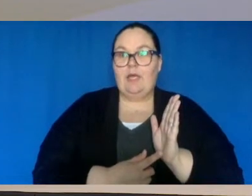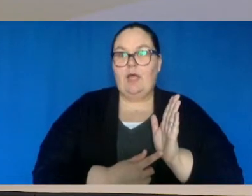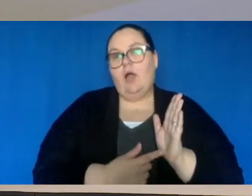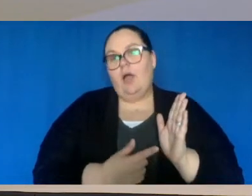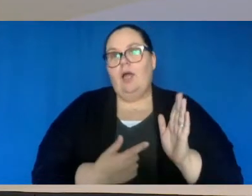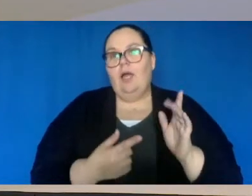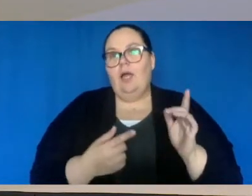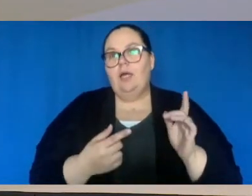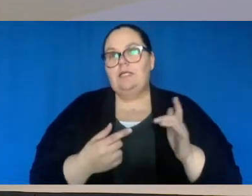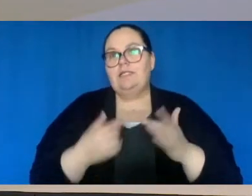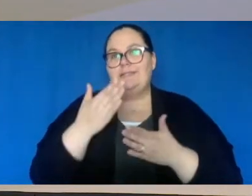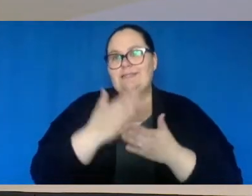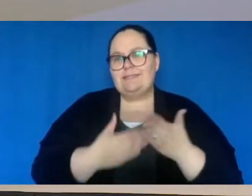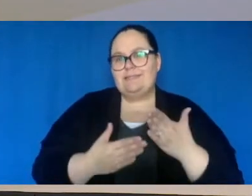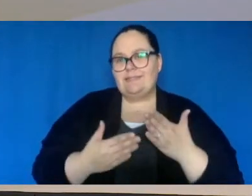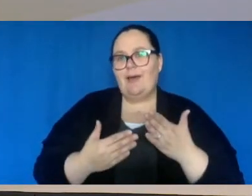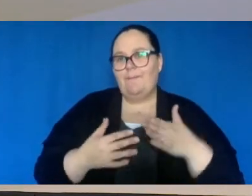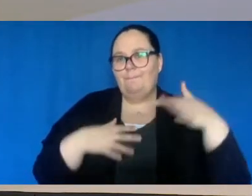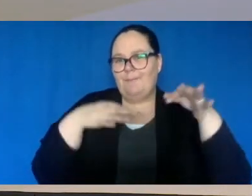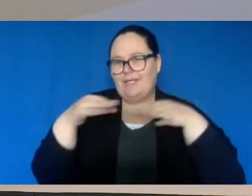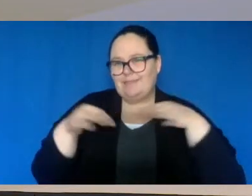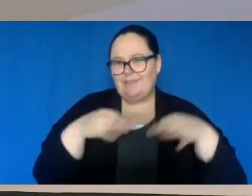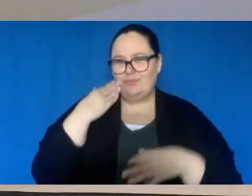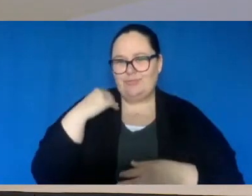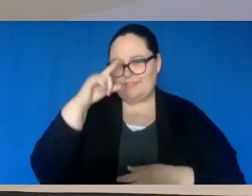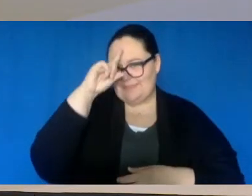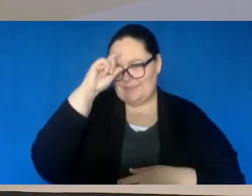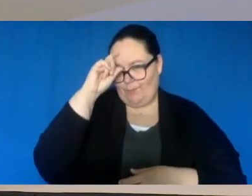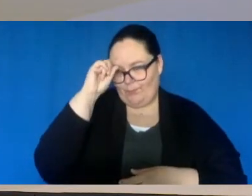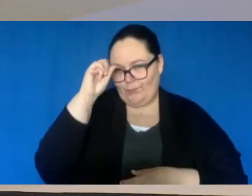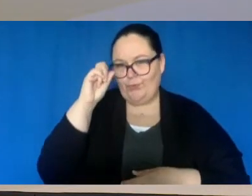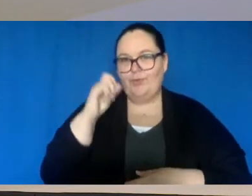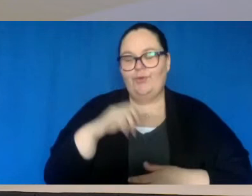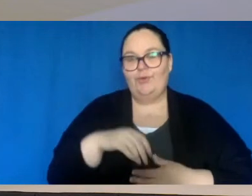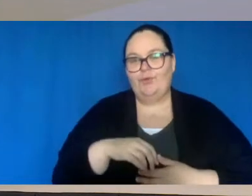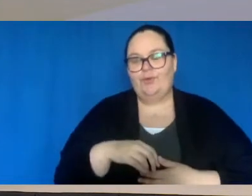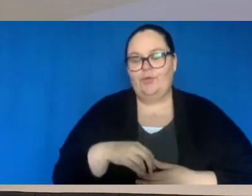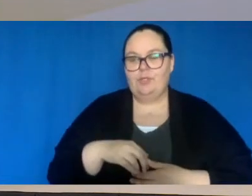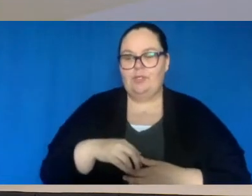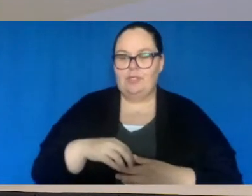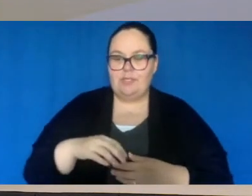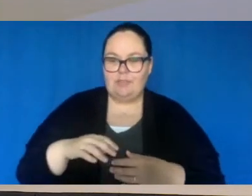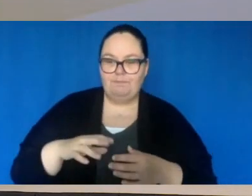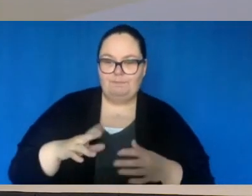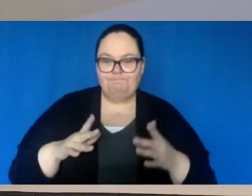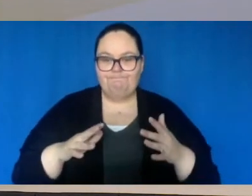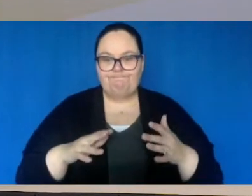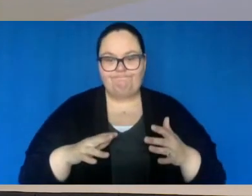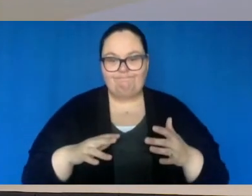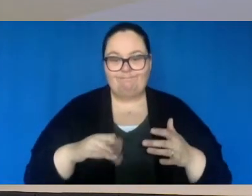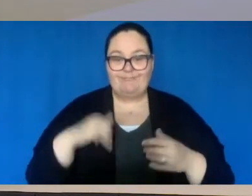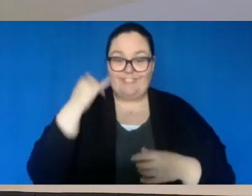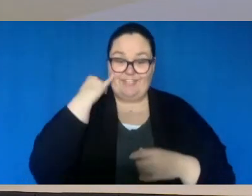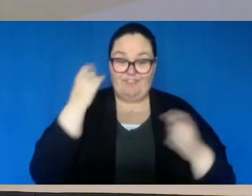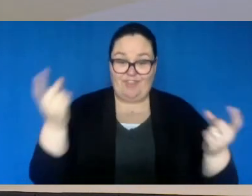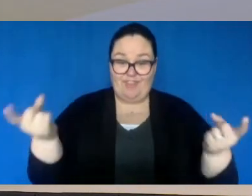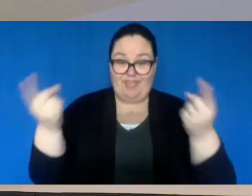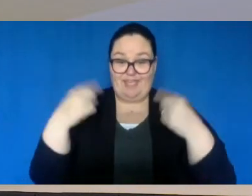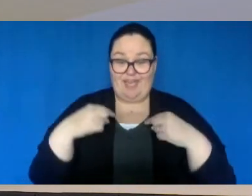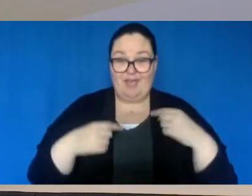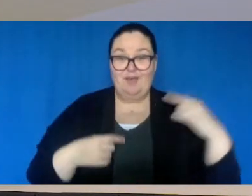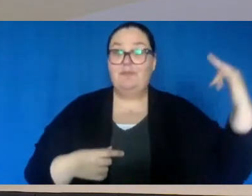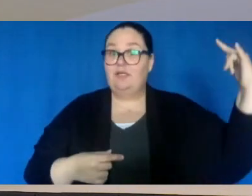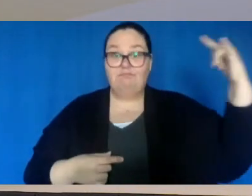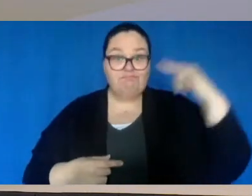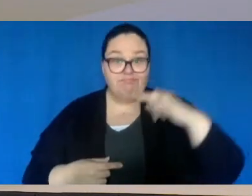we did some of this explanation in the summer as well, that they would be then turned around and